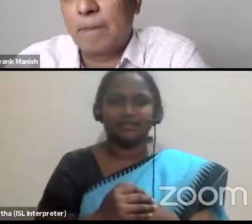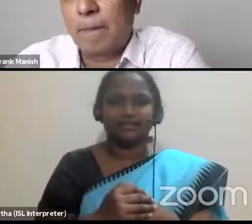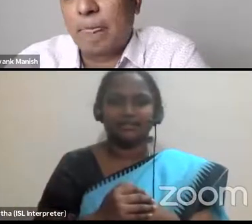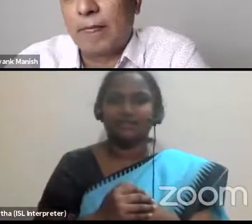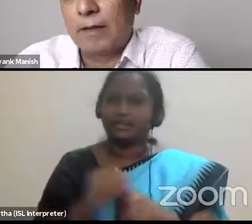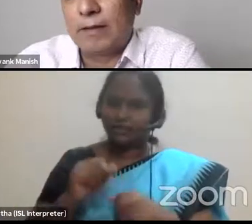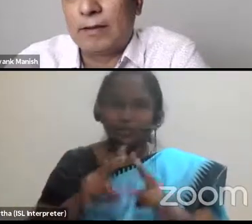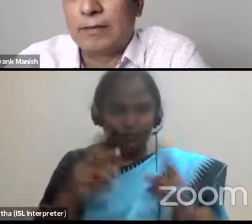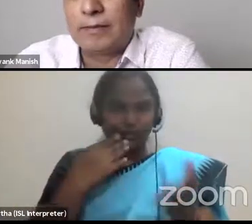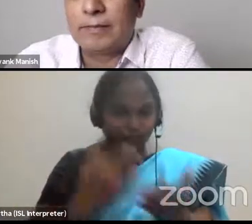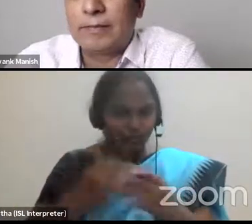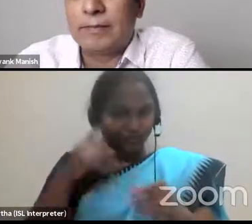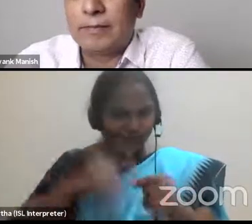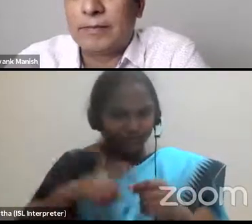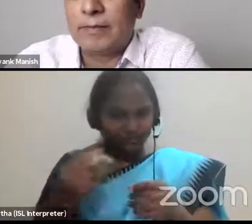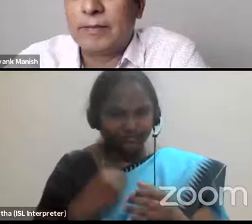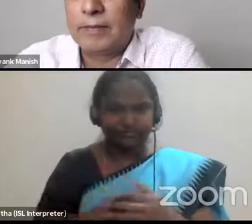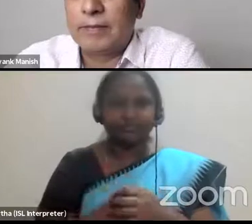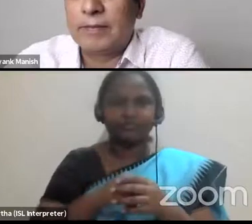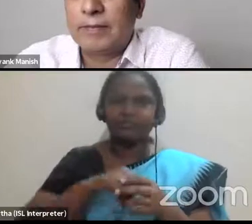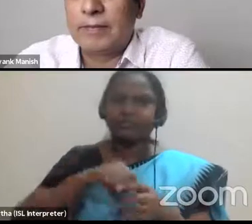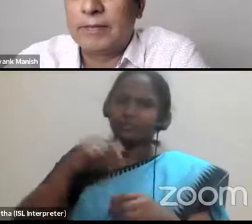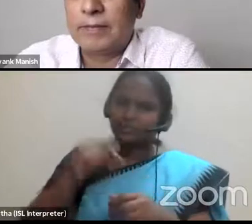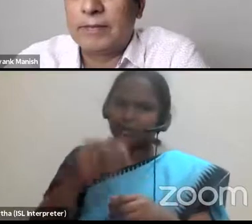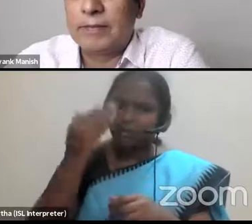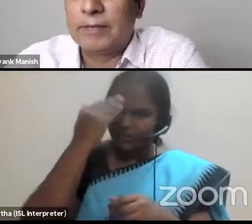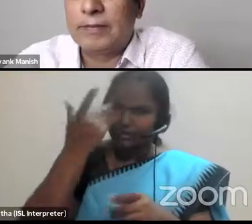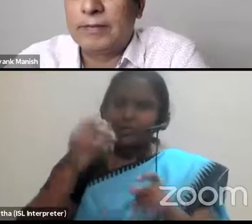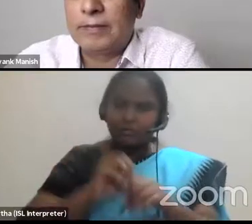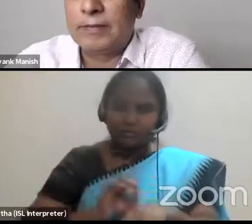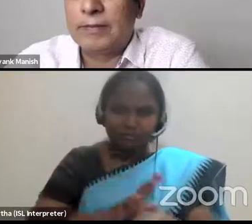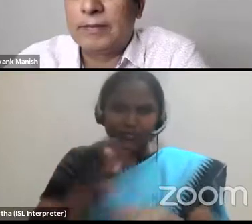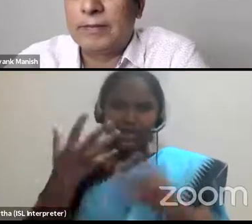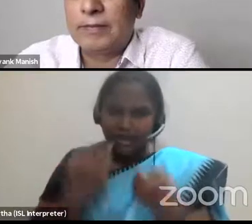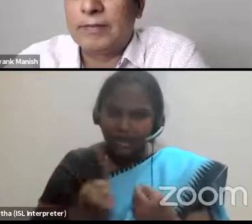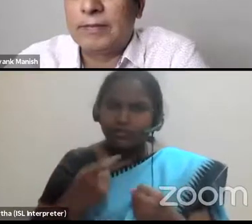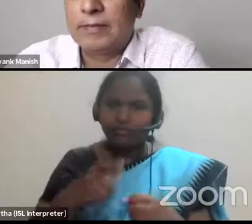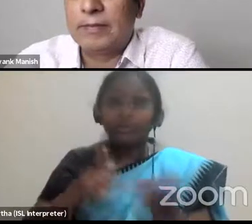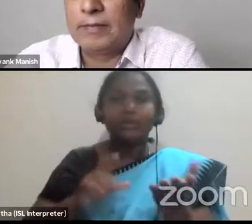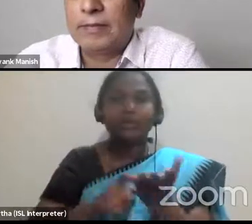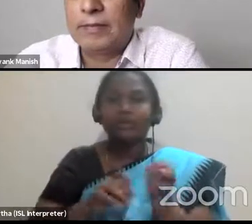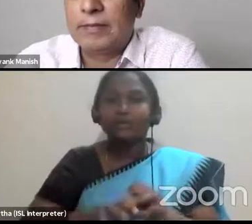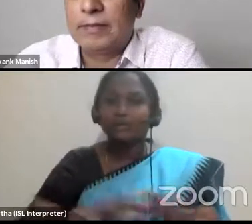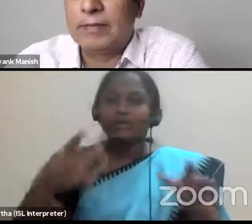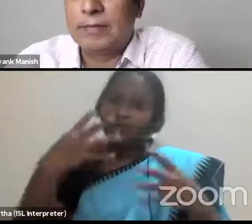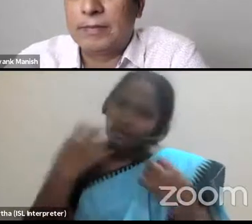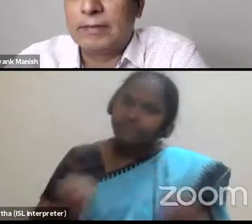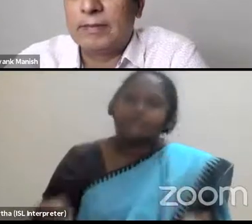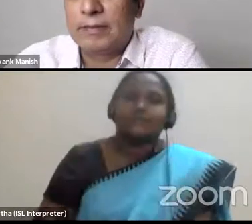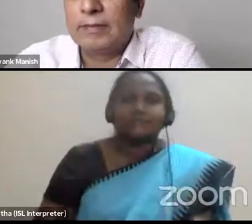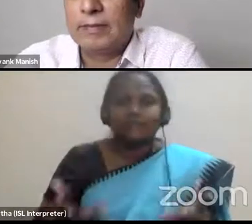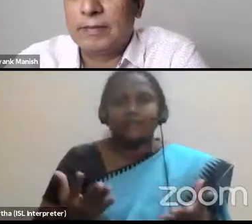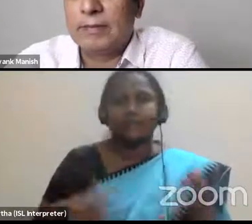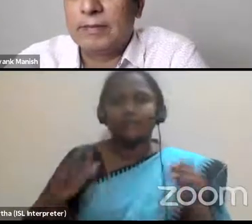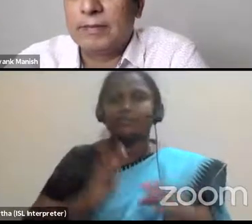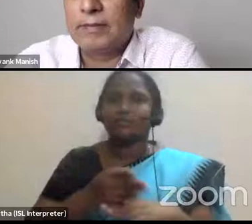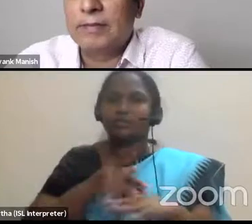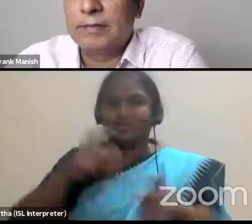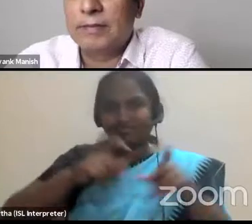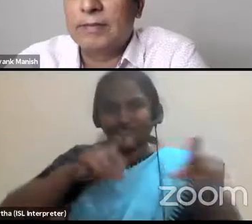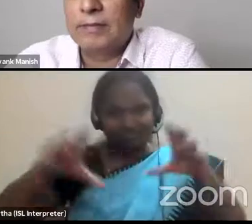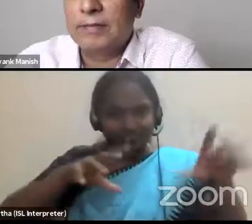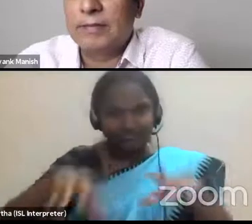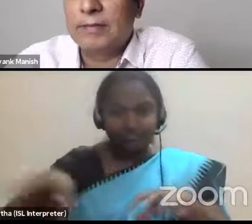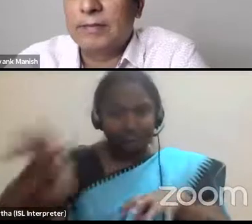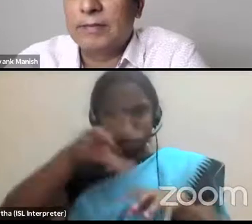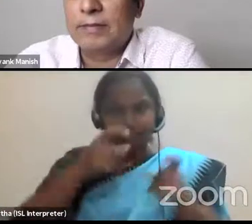it's a very good questions. Actually, as you know, this pandemic has hastened it, but there's digital transformation already started, all across the industry. It's not just